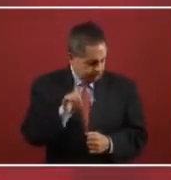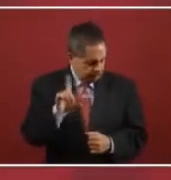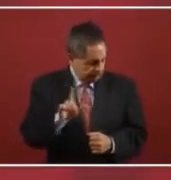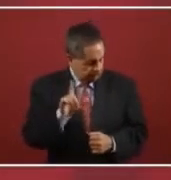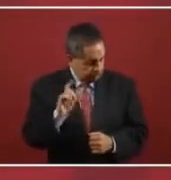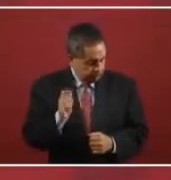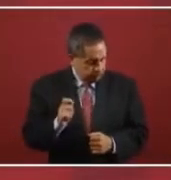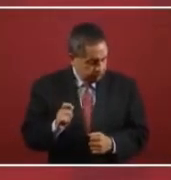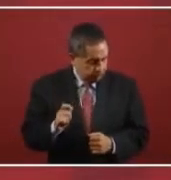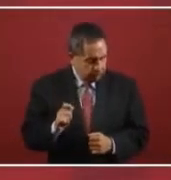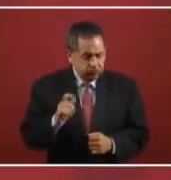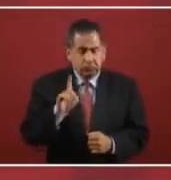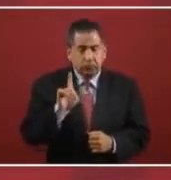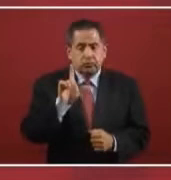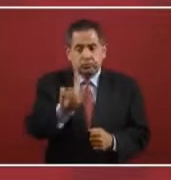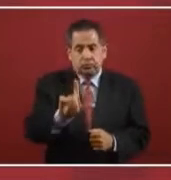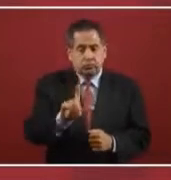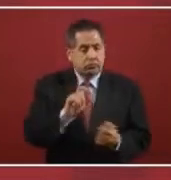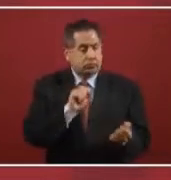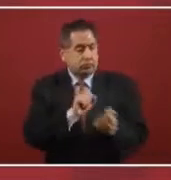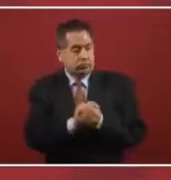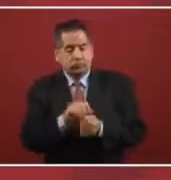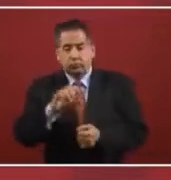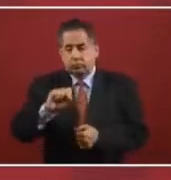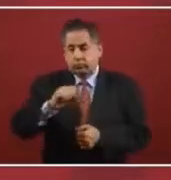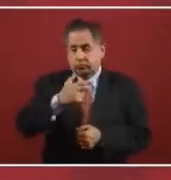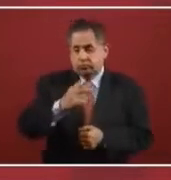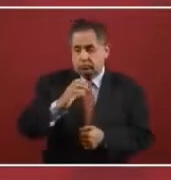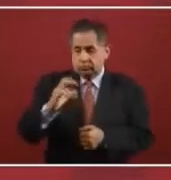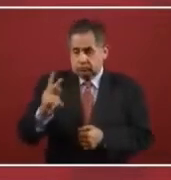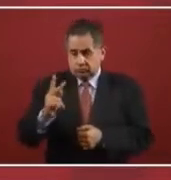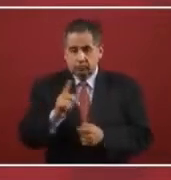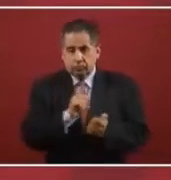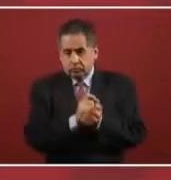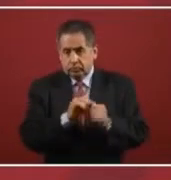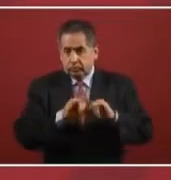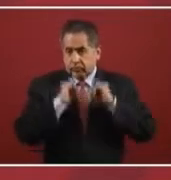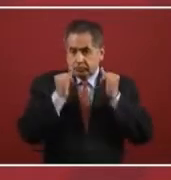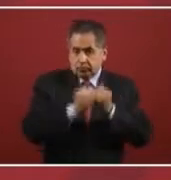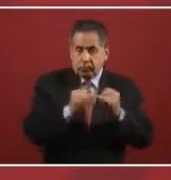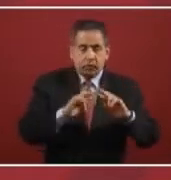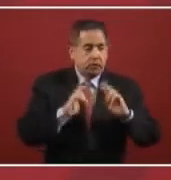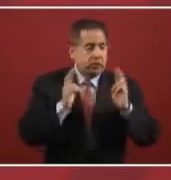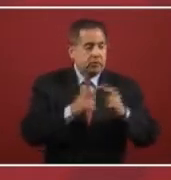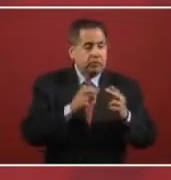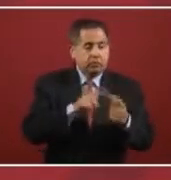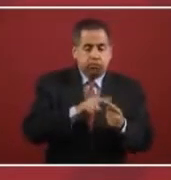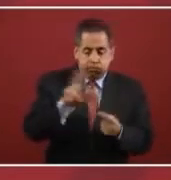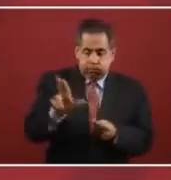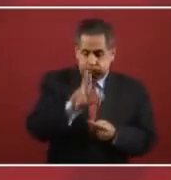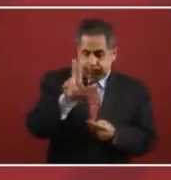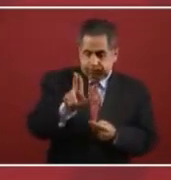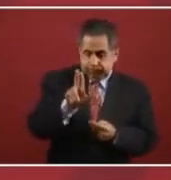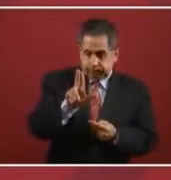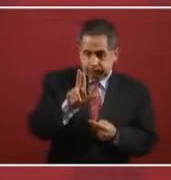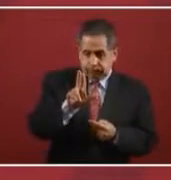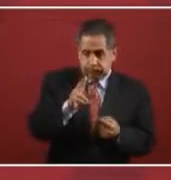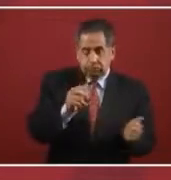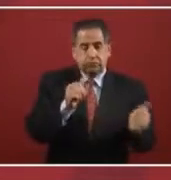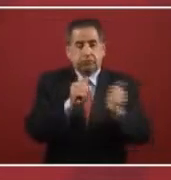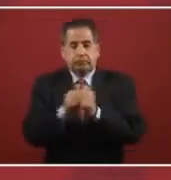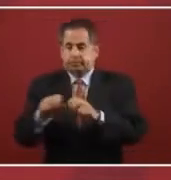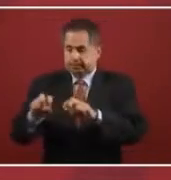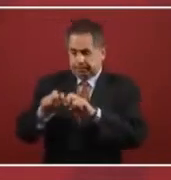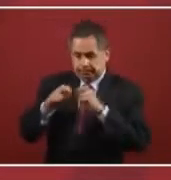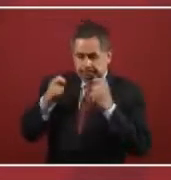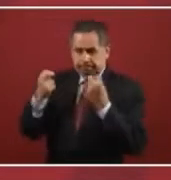Monday, una reunión con la Secretaría de Hacienda, I have a reunion or meeting with the Secretary of State of Hacienda in the